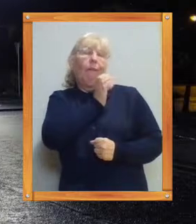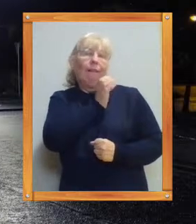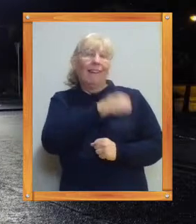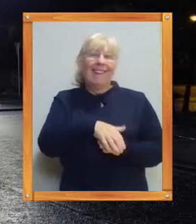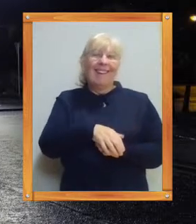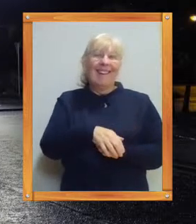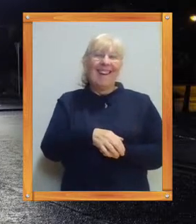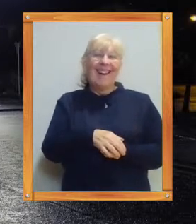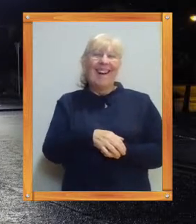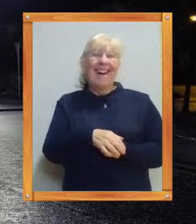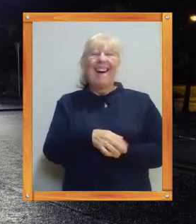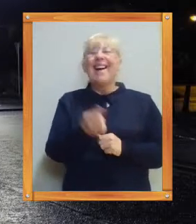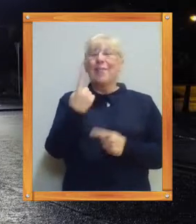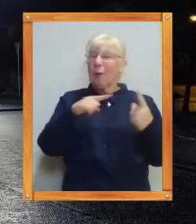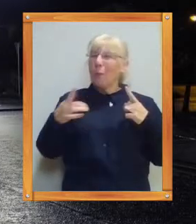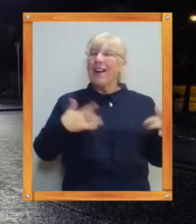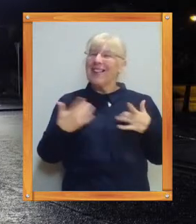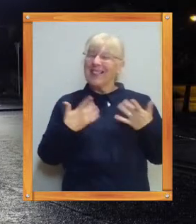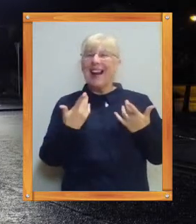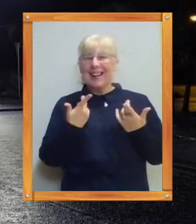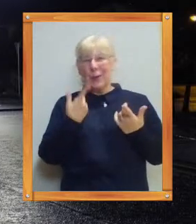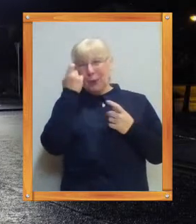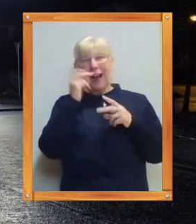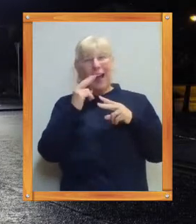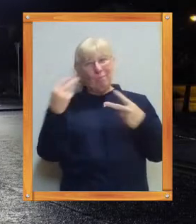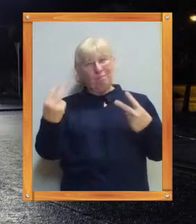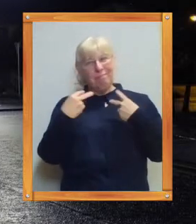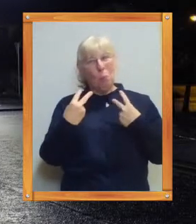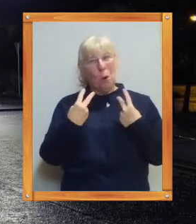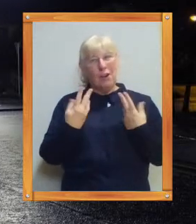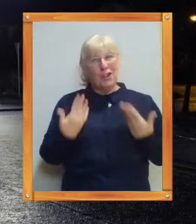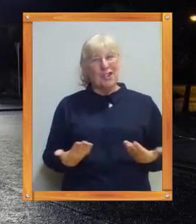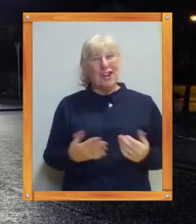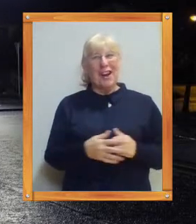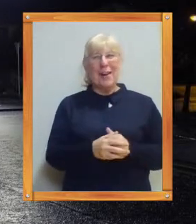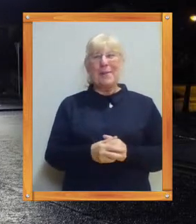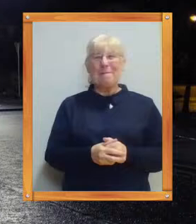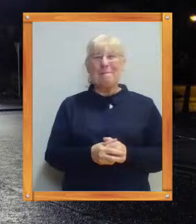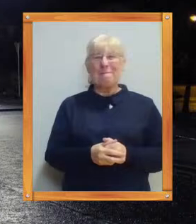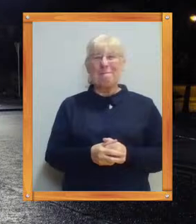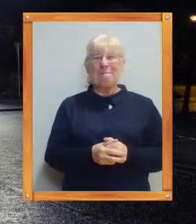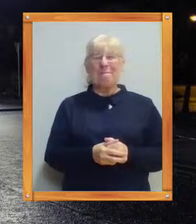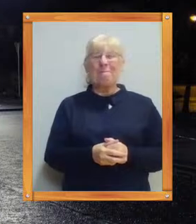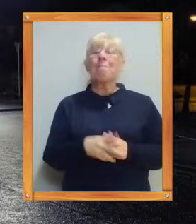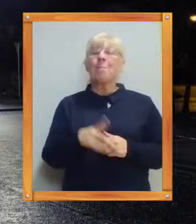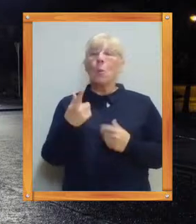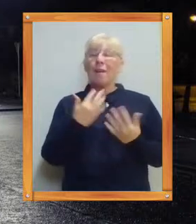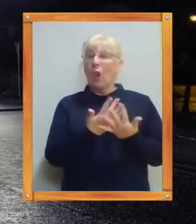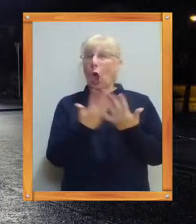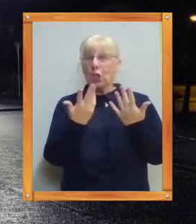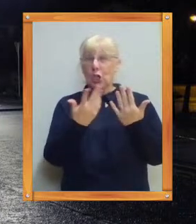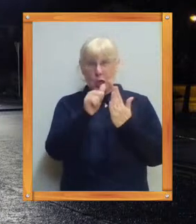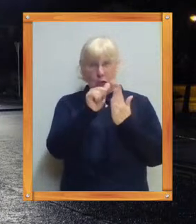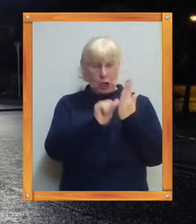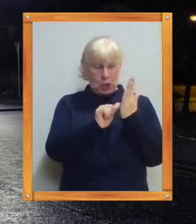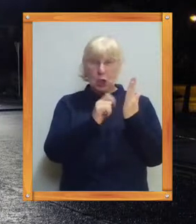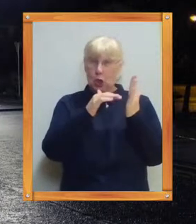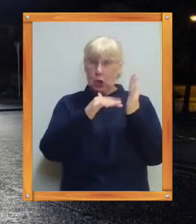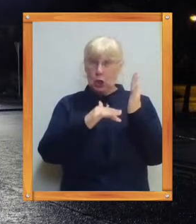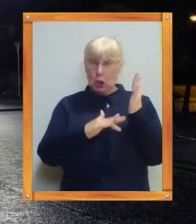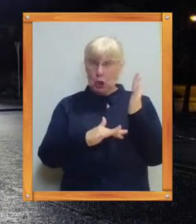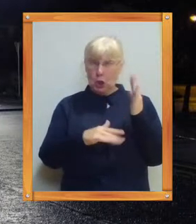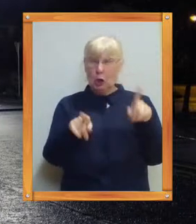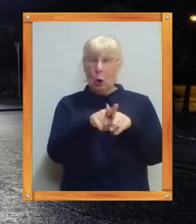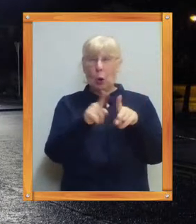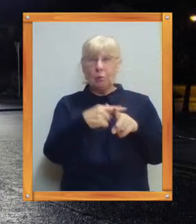able to do this for you. We'll get to that later on. We've got so much more to squeeze in before then, included many more of your shout outs and instant competition